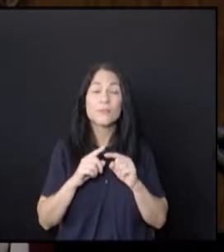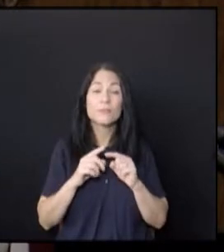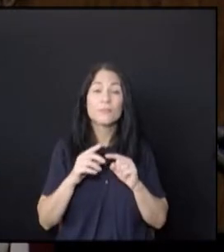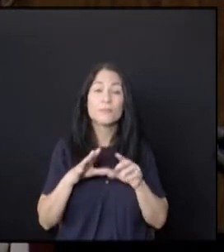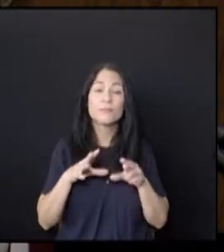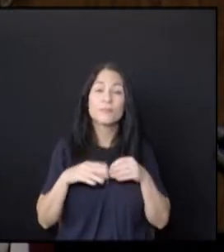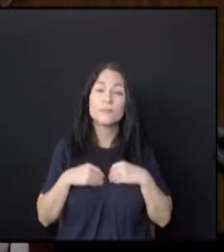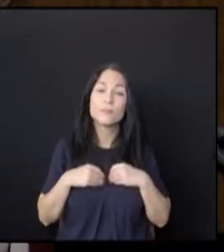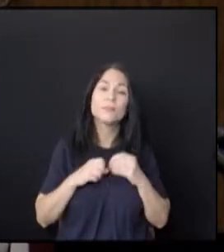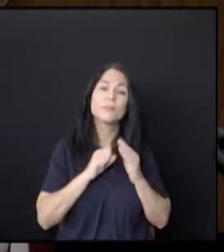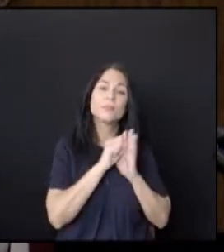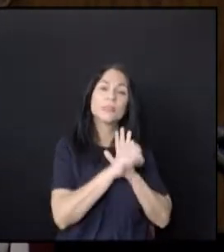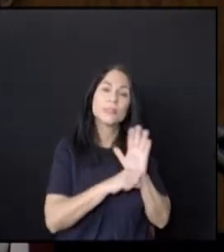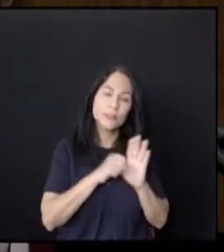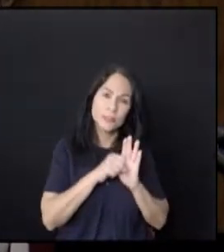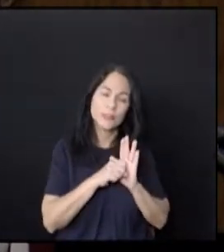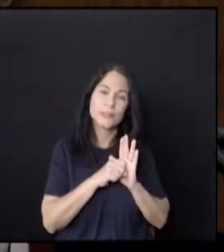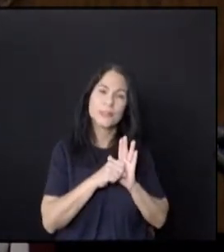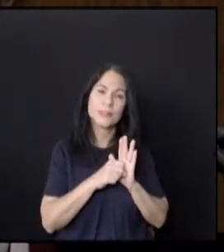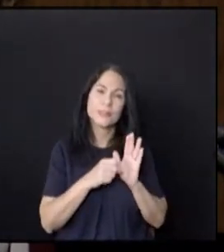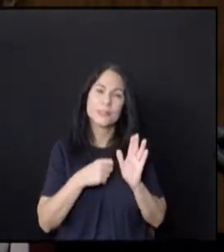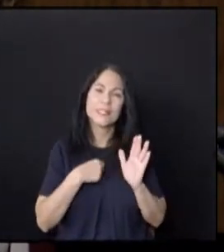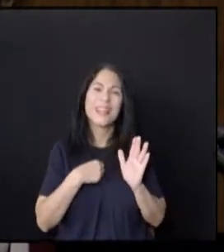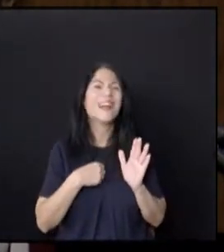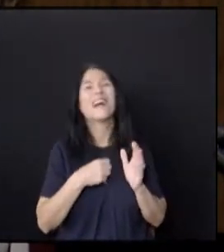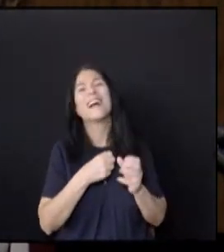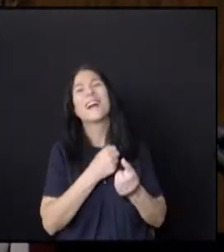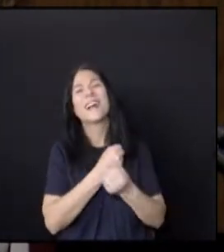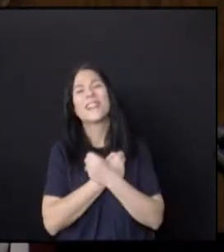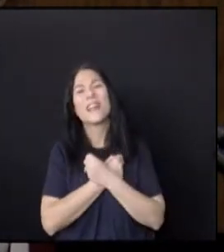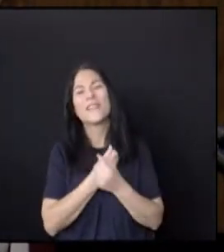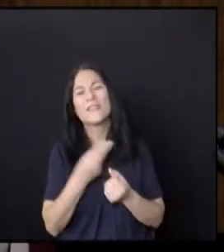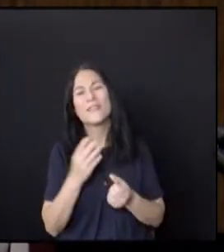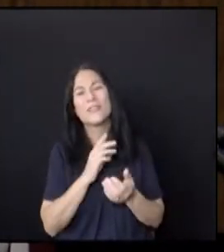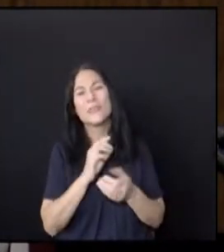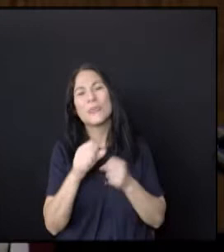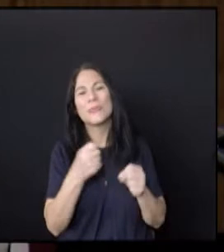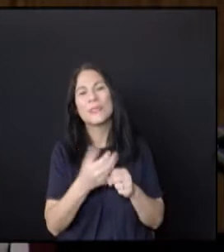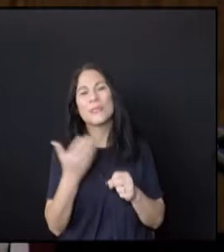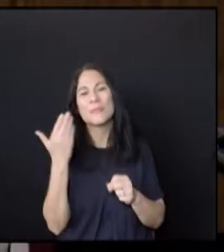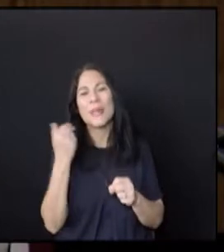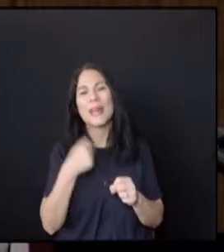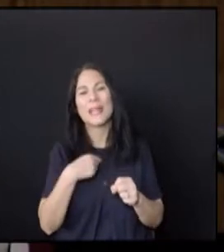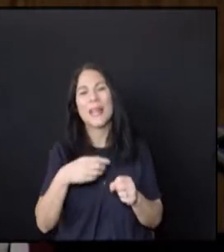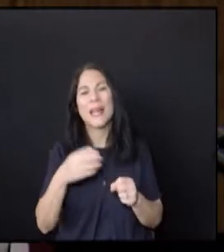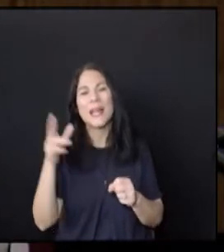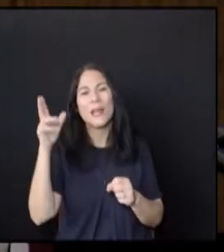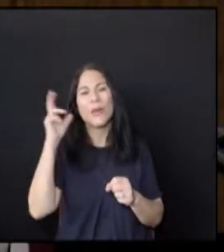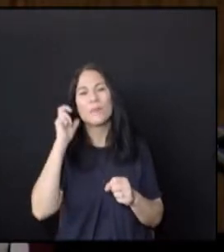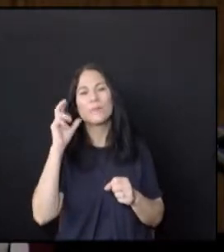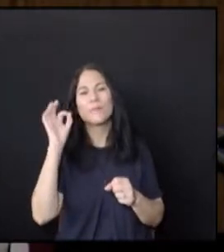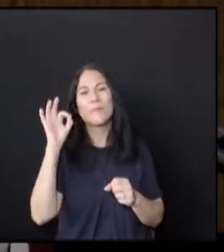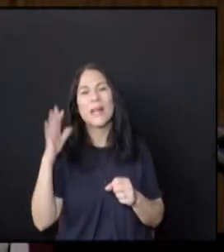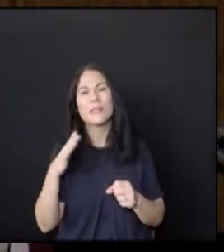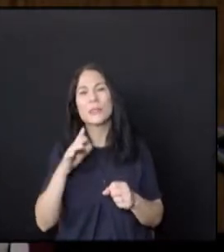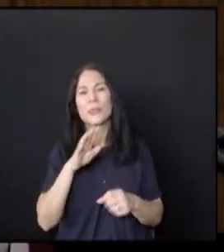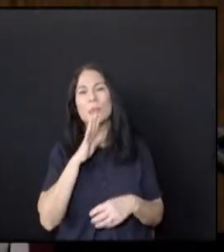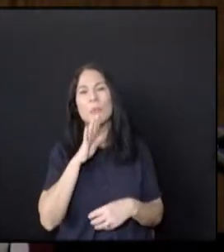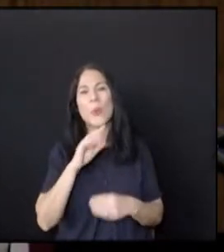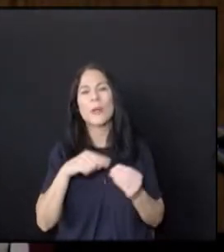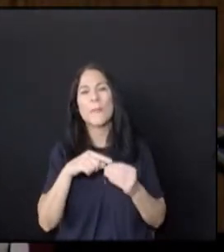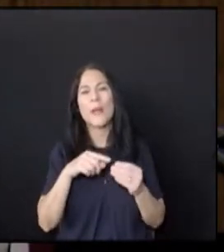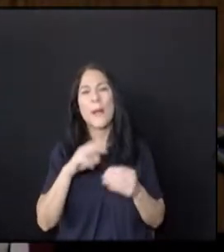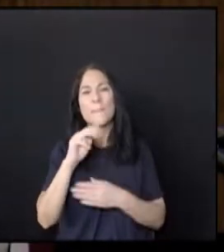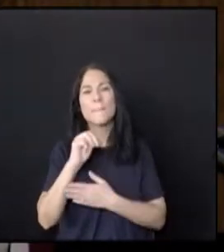I love a few years ago on a Palm Sunday, I heard a pastor talk about that phrase in Mark 11 where it